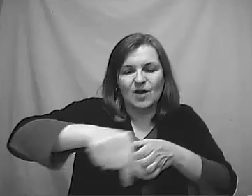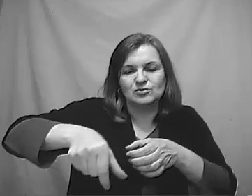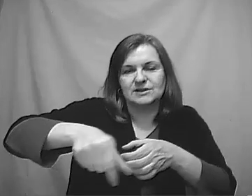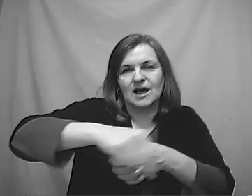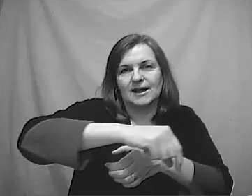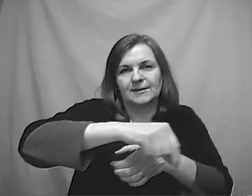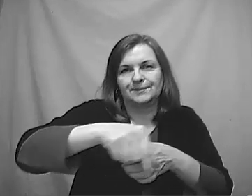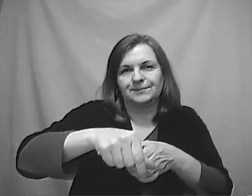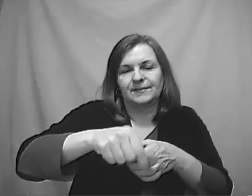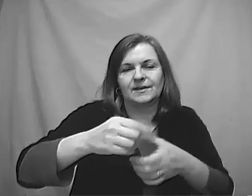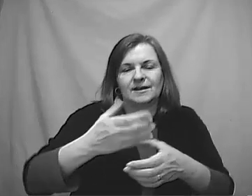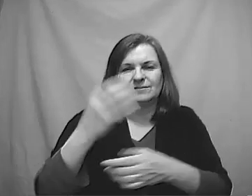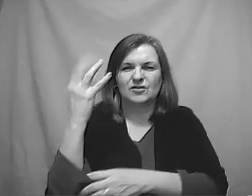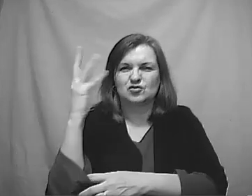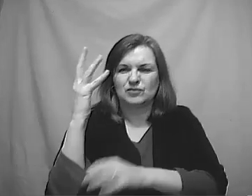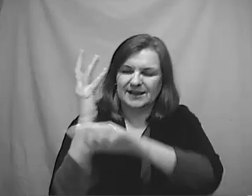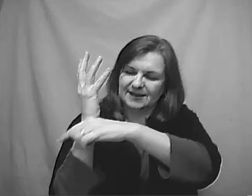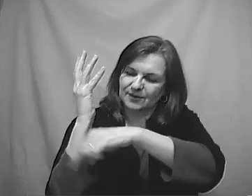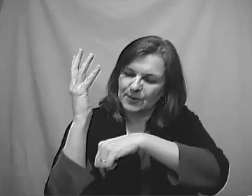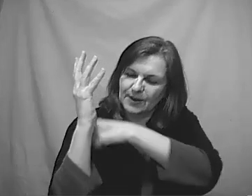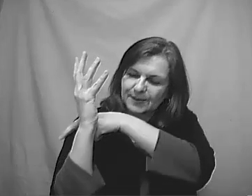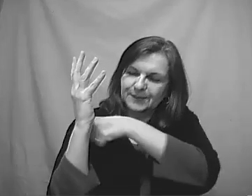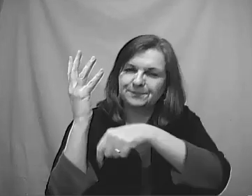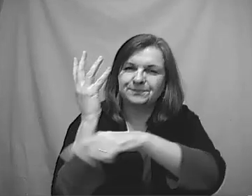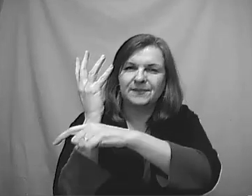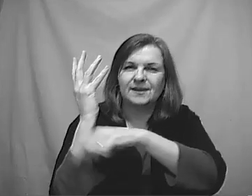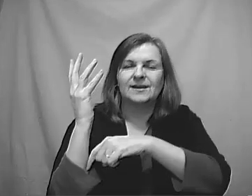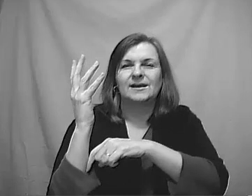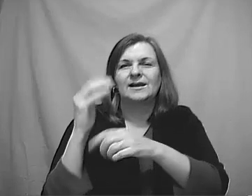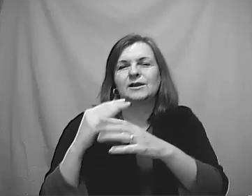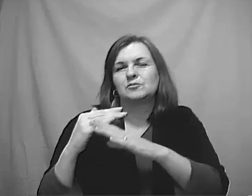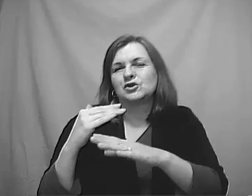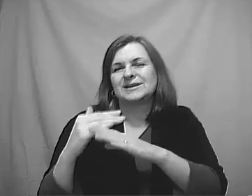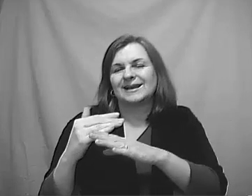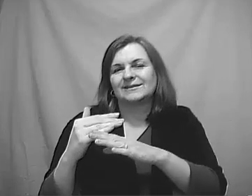of our tree to protect it